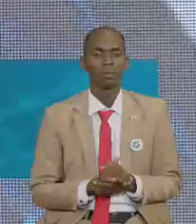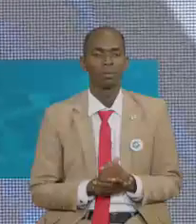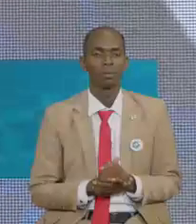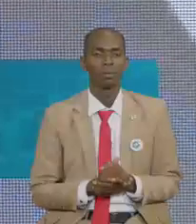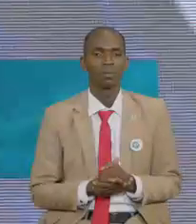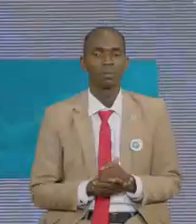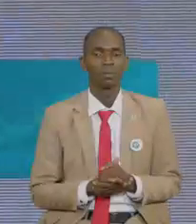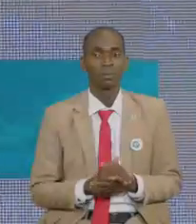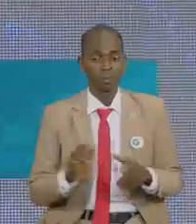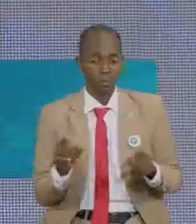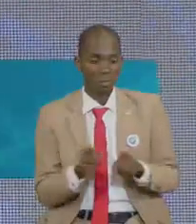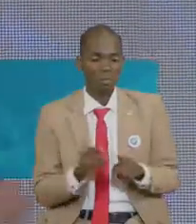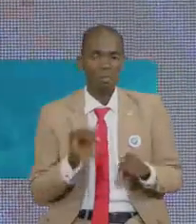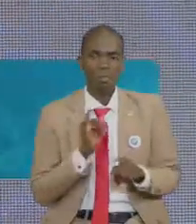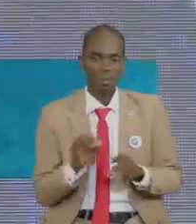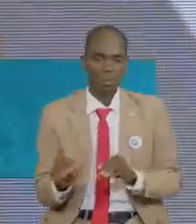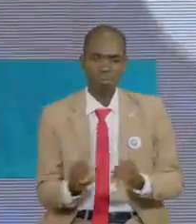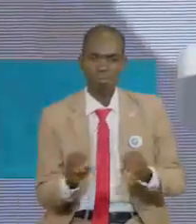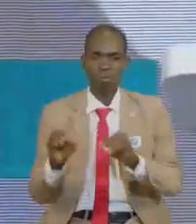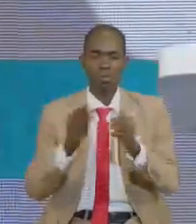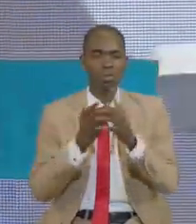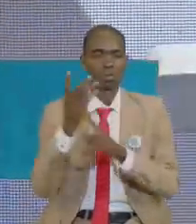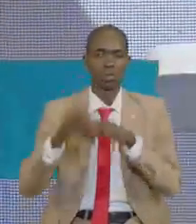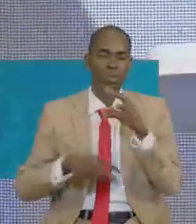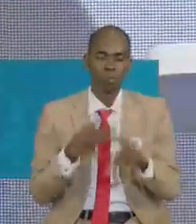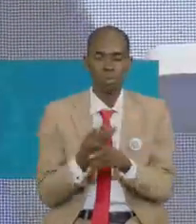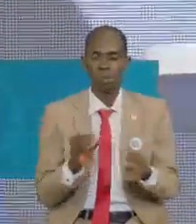As I go through the world and go through life,